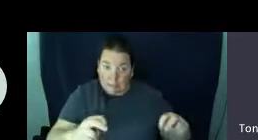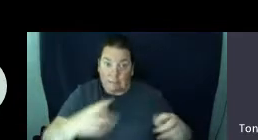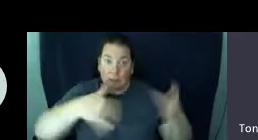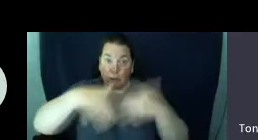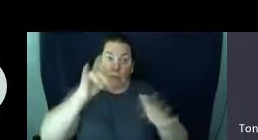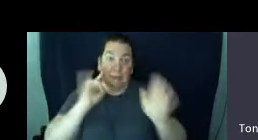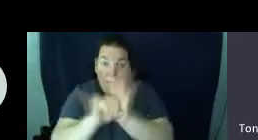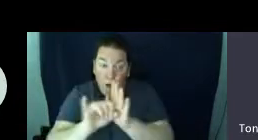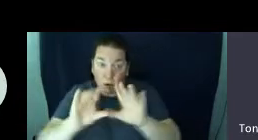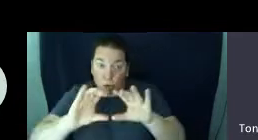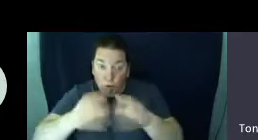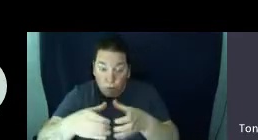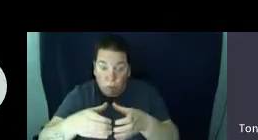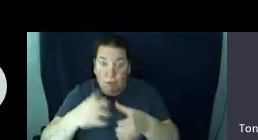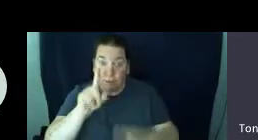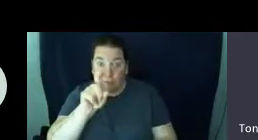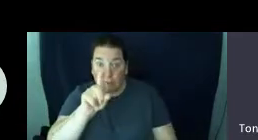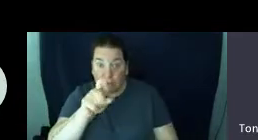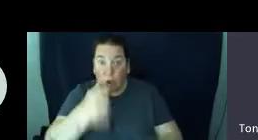identity groups, and